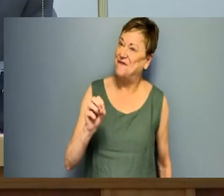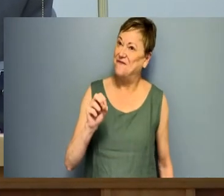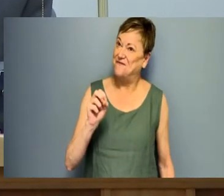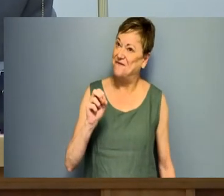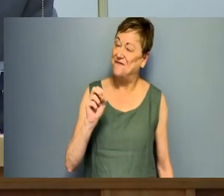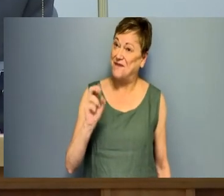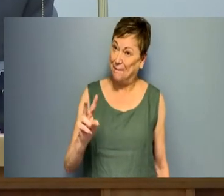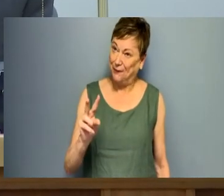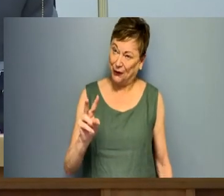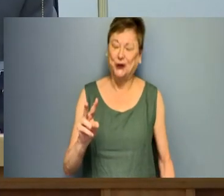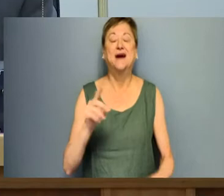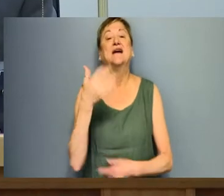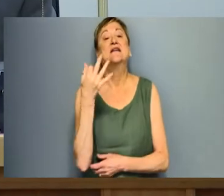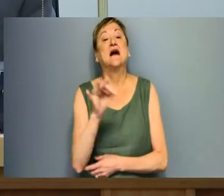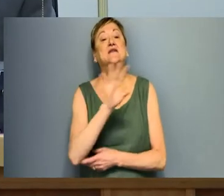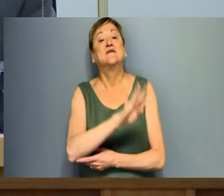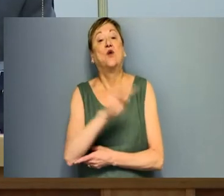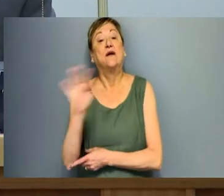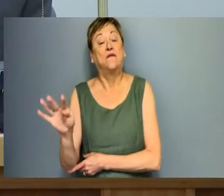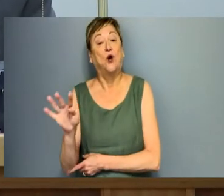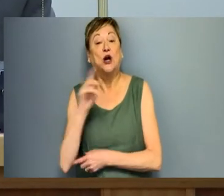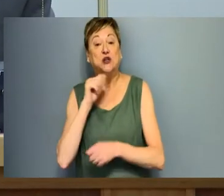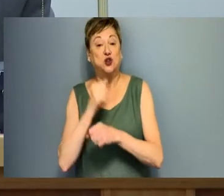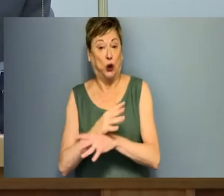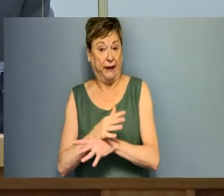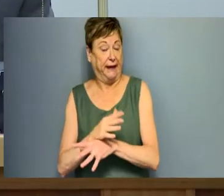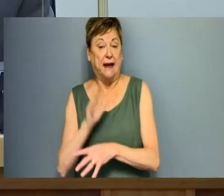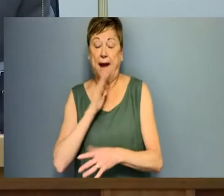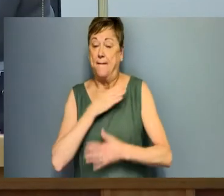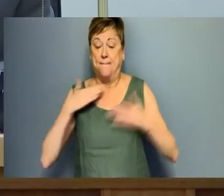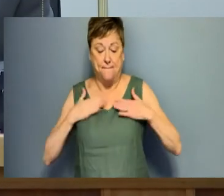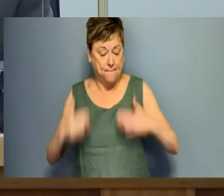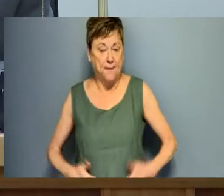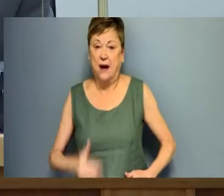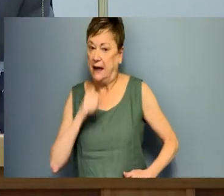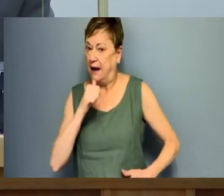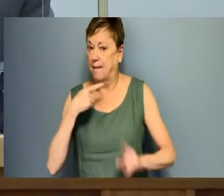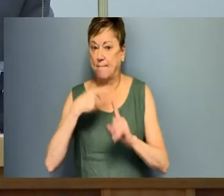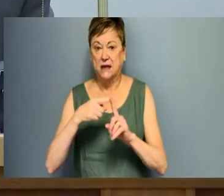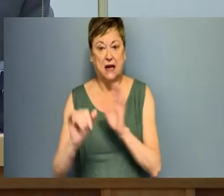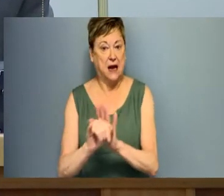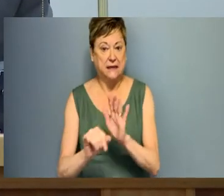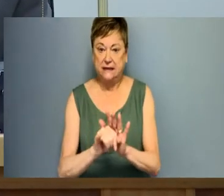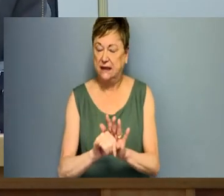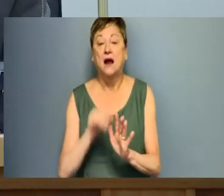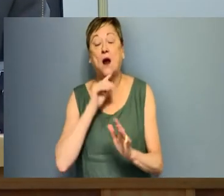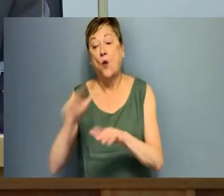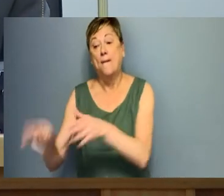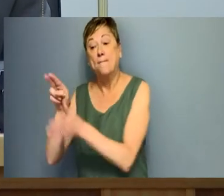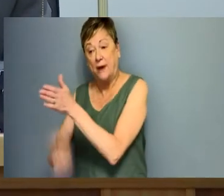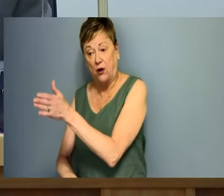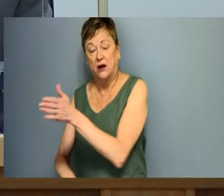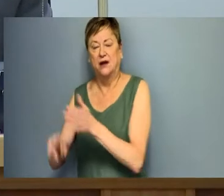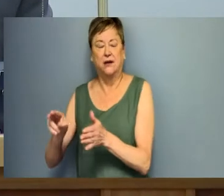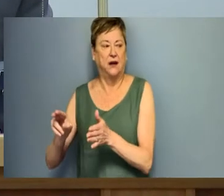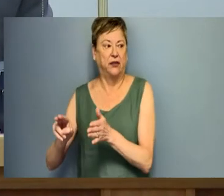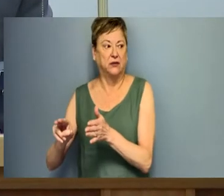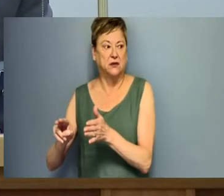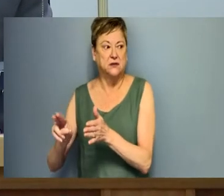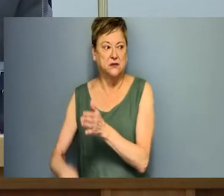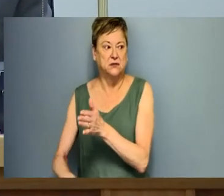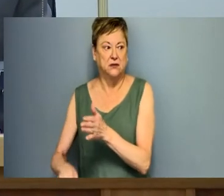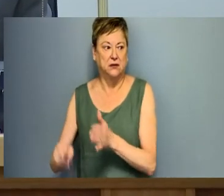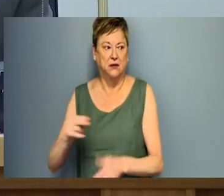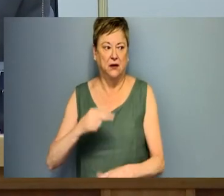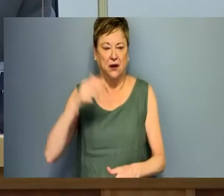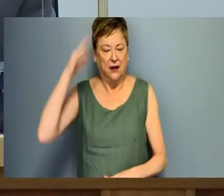Forest in Germany. His body was not positively identified. It was buried in the Netherlands in an American cemetery. But